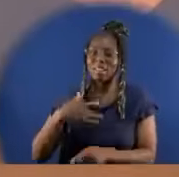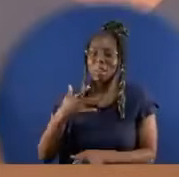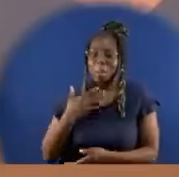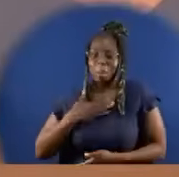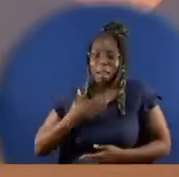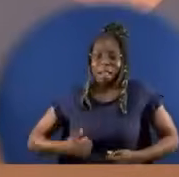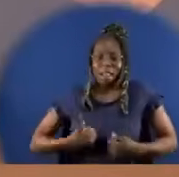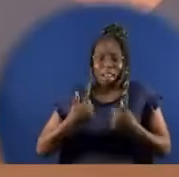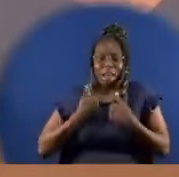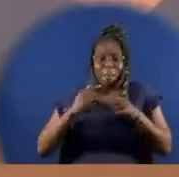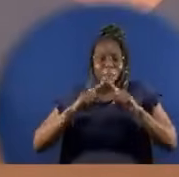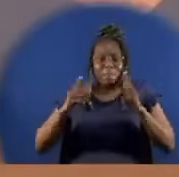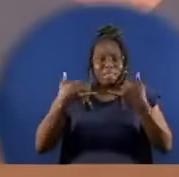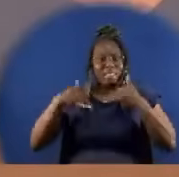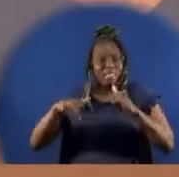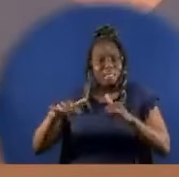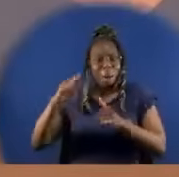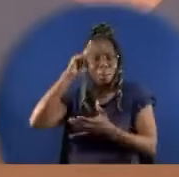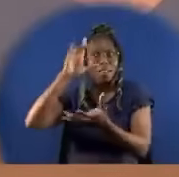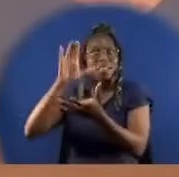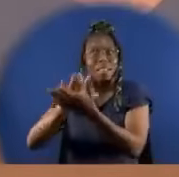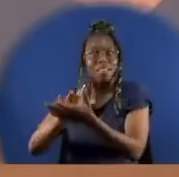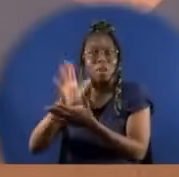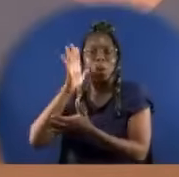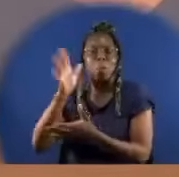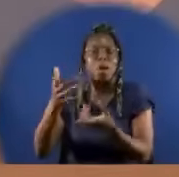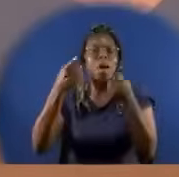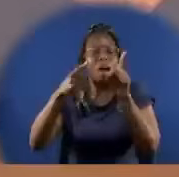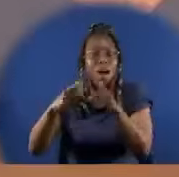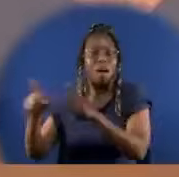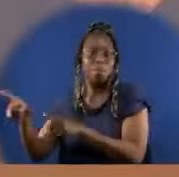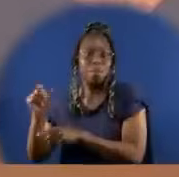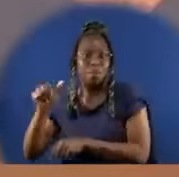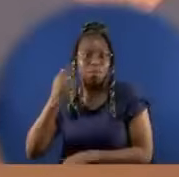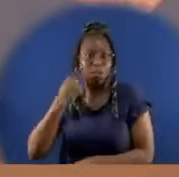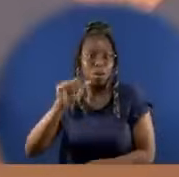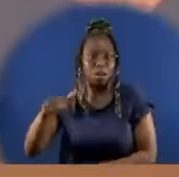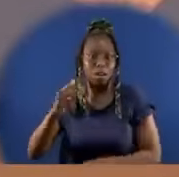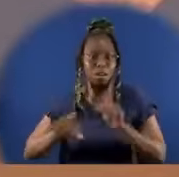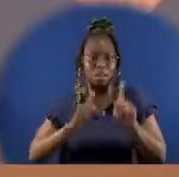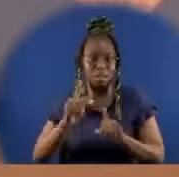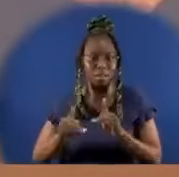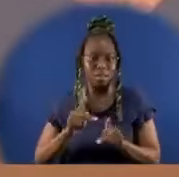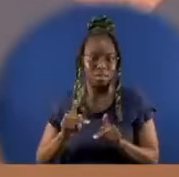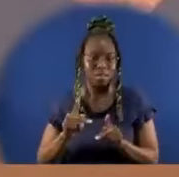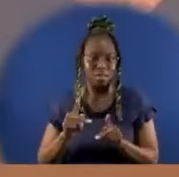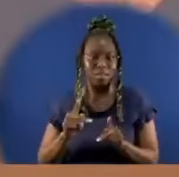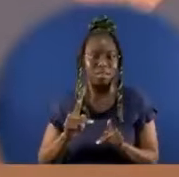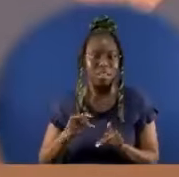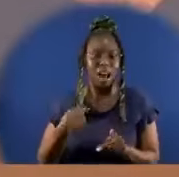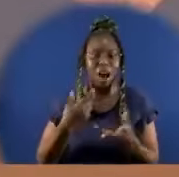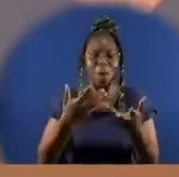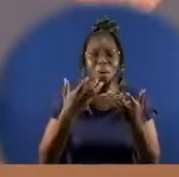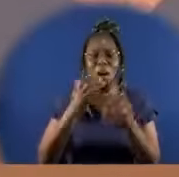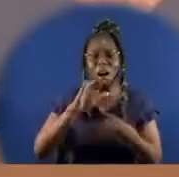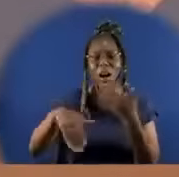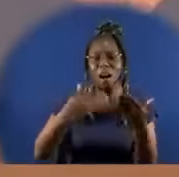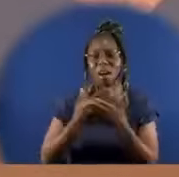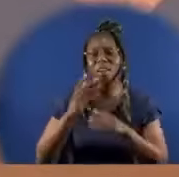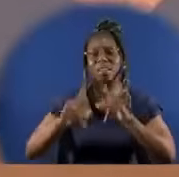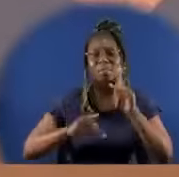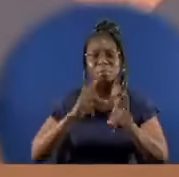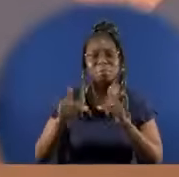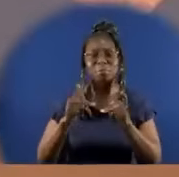I believe him even when everybody around me will doubt him. And can I find the ride or die believers in this church house, somebody in